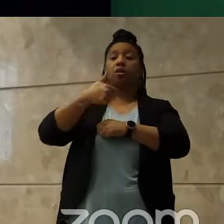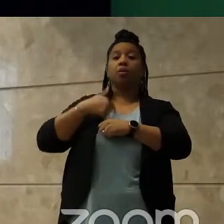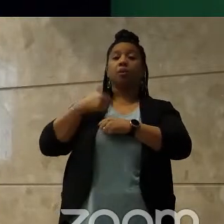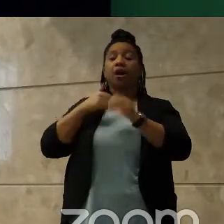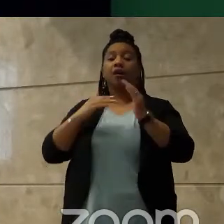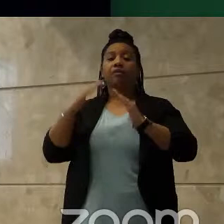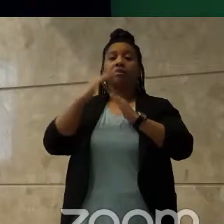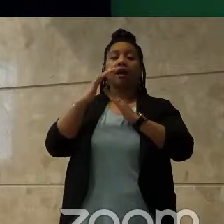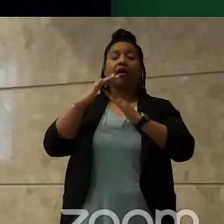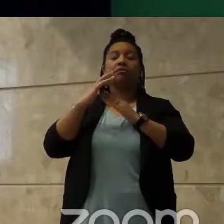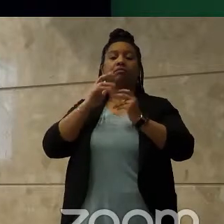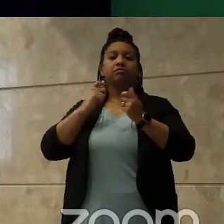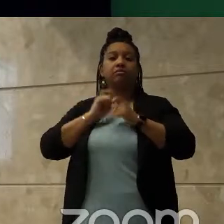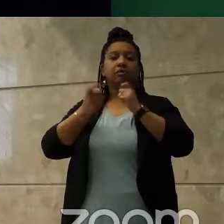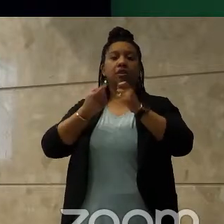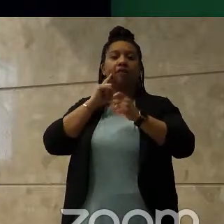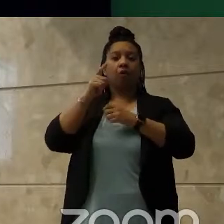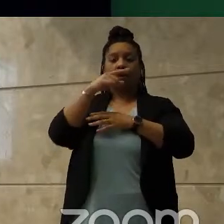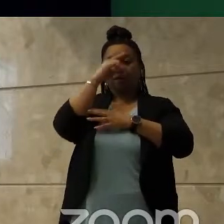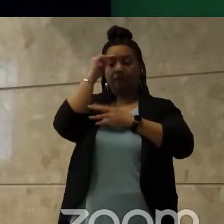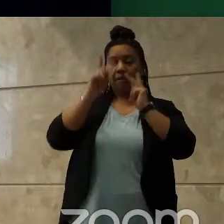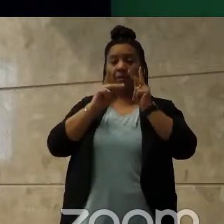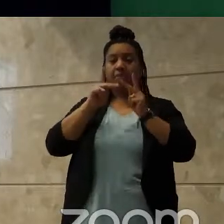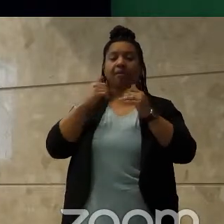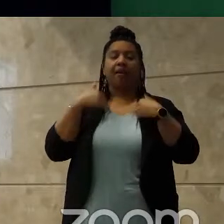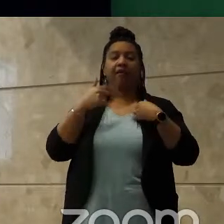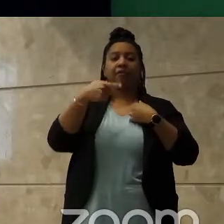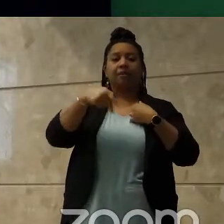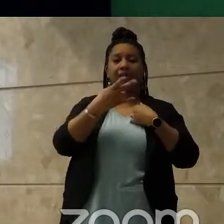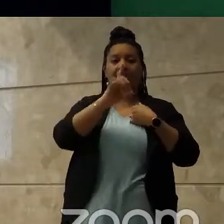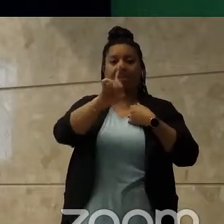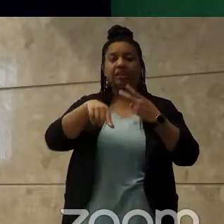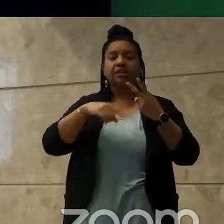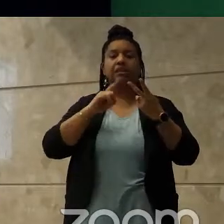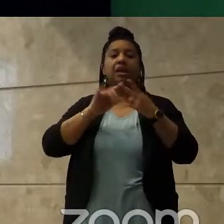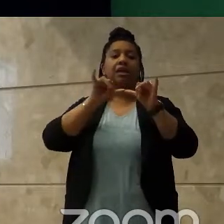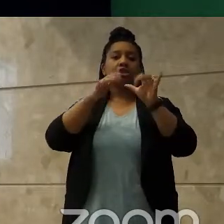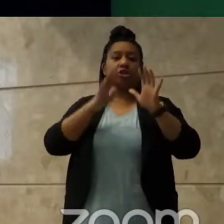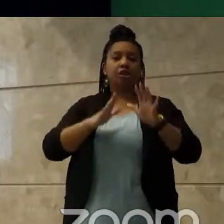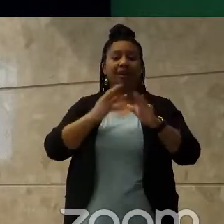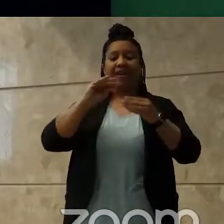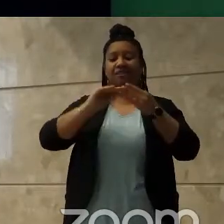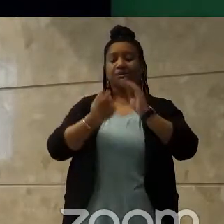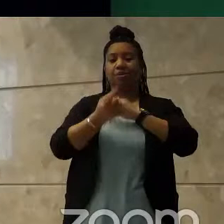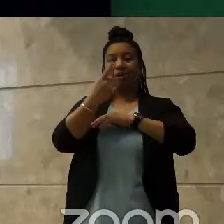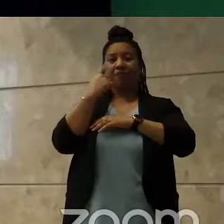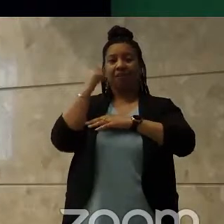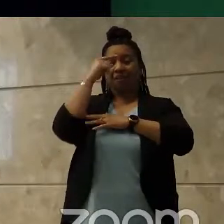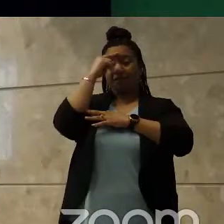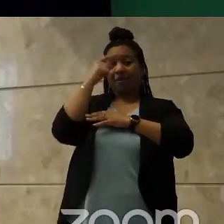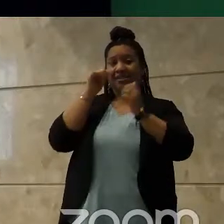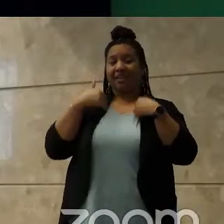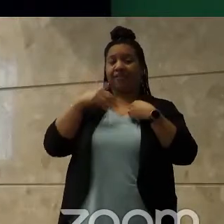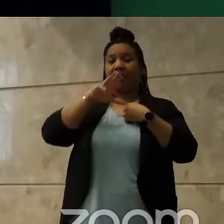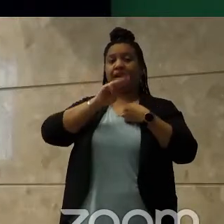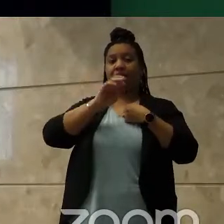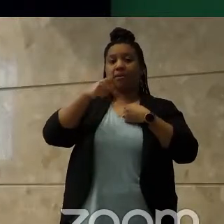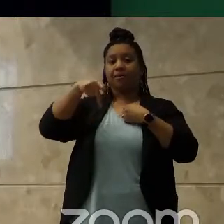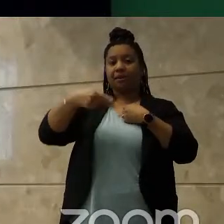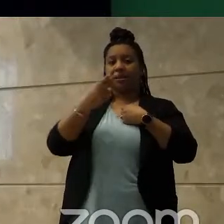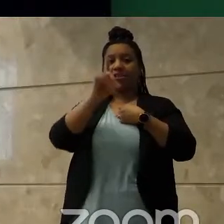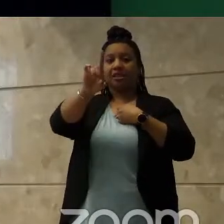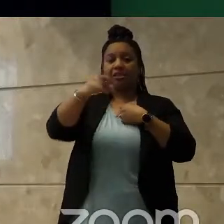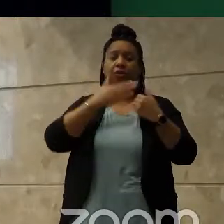on to complete PhDs in the natural sciences and engineering, and number one in the production of Blacks who go on to get MD PhDs. Give my colleagues a